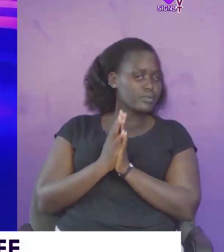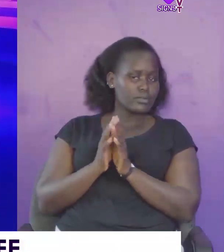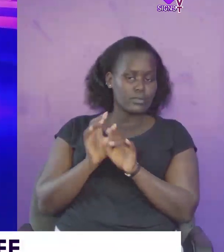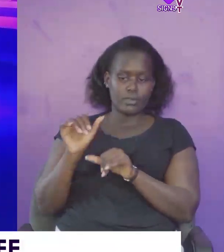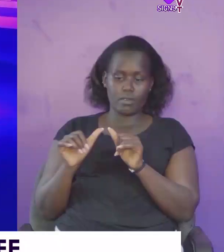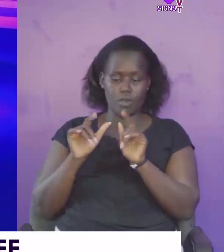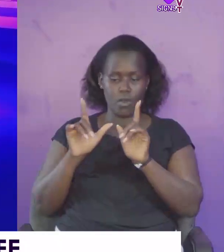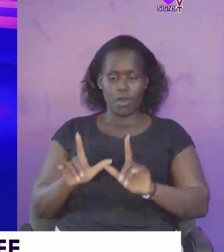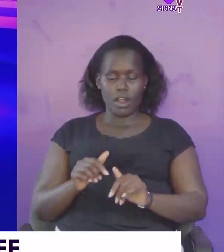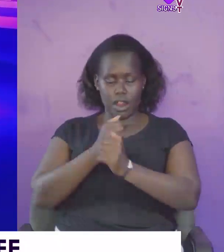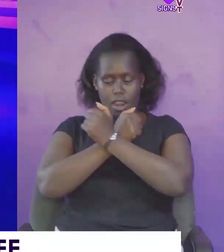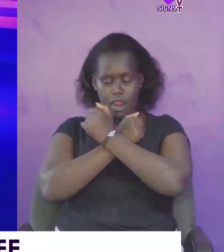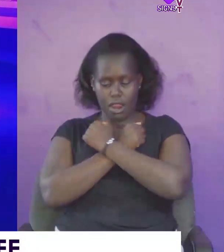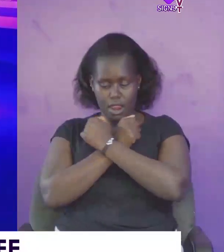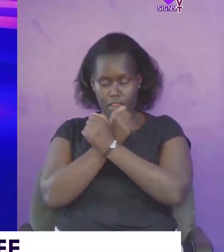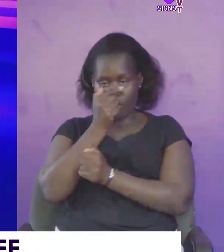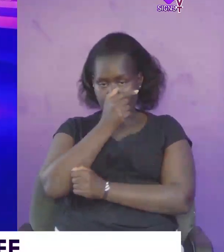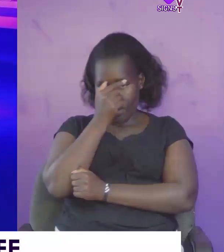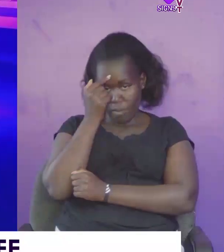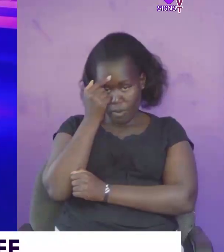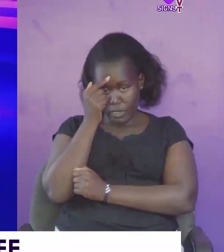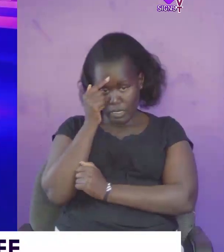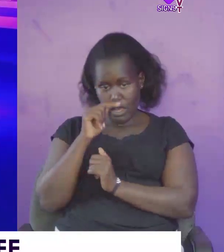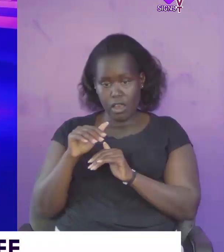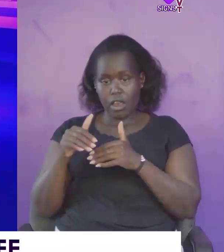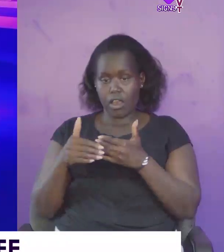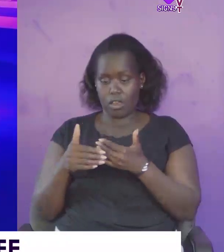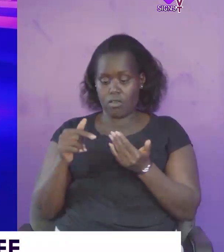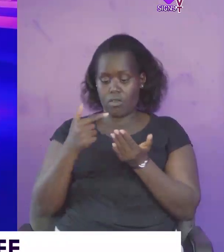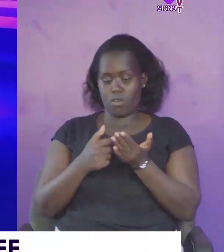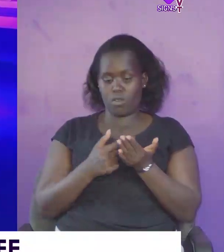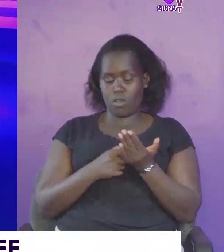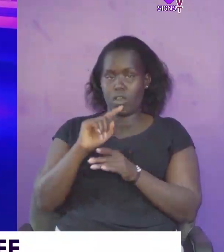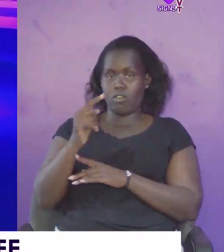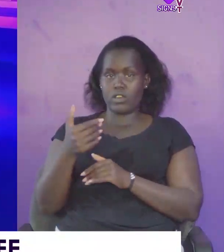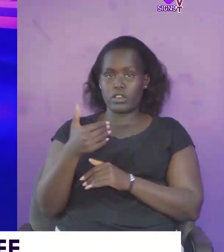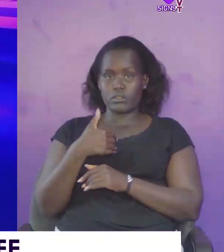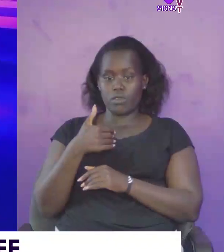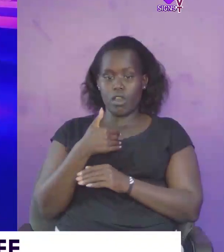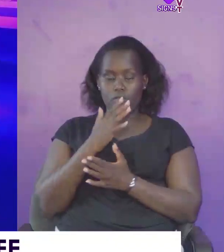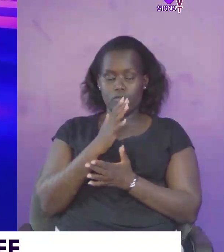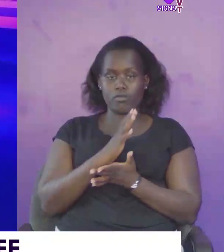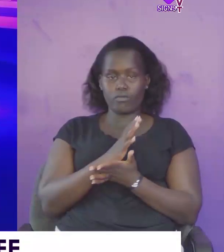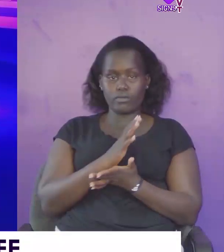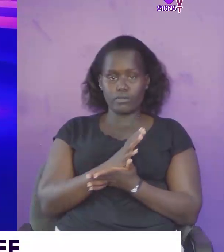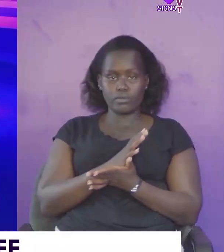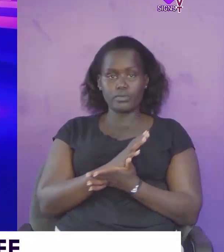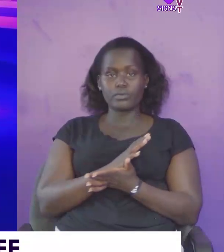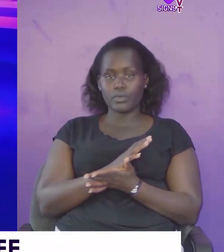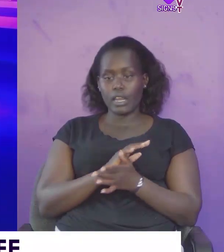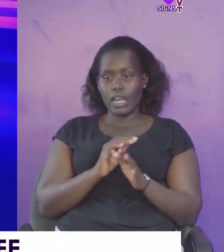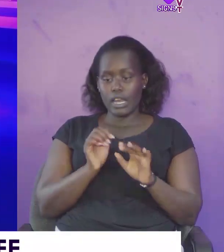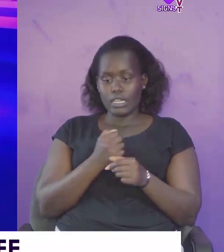love affairs. Yeah. Kwa sababu, how I look it ni, ya kwanza, there is a genuine, ya kwanza is that we